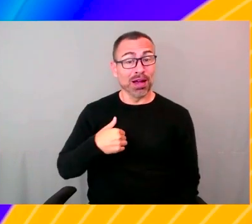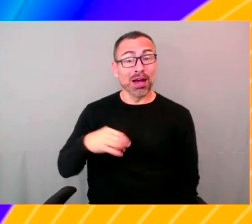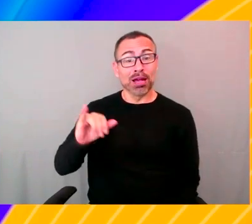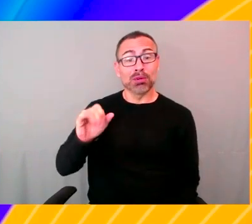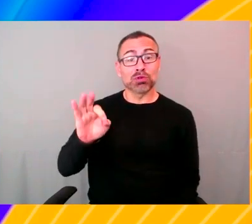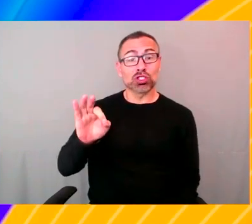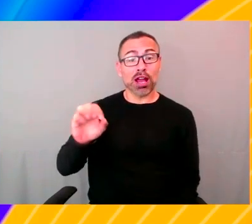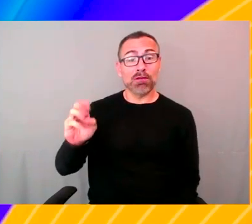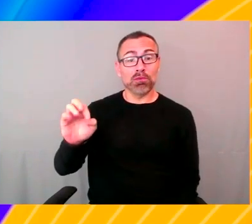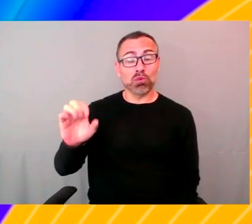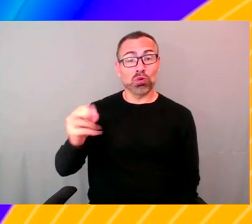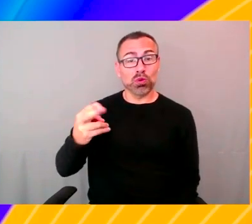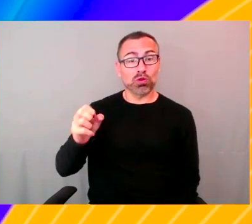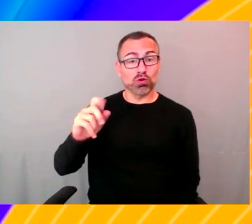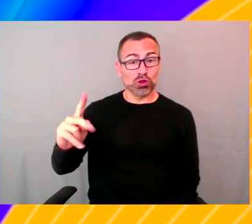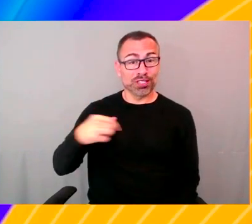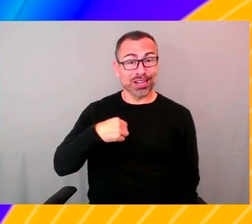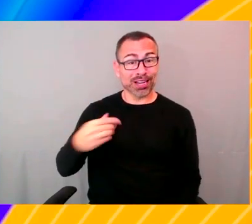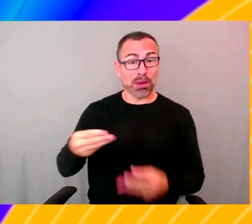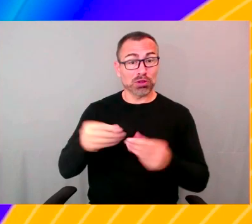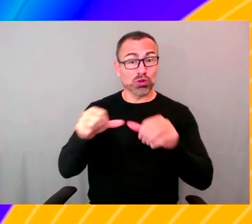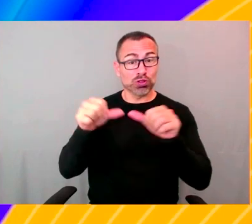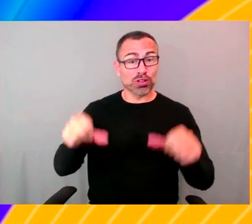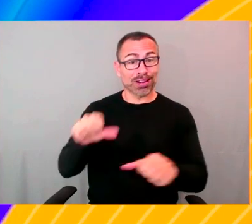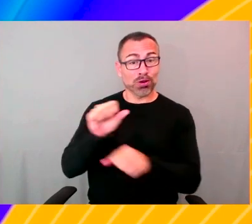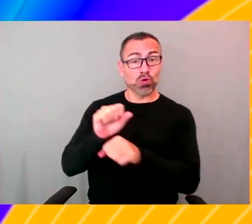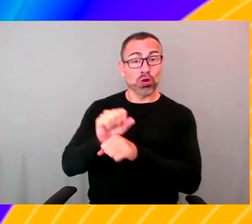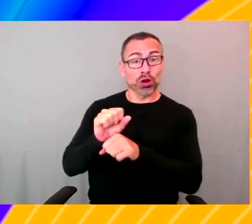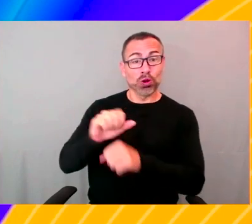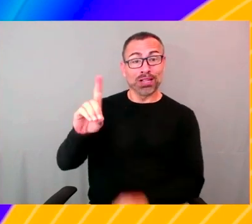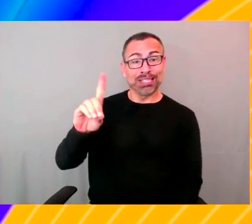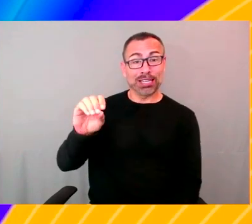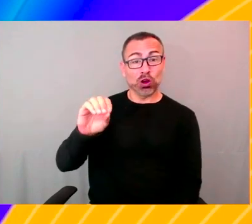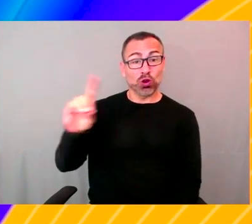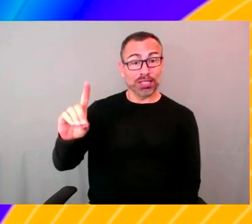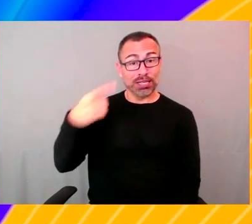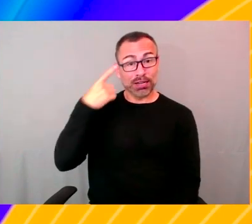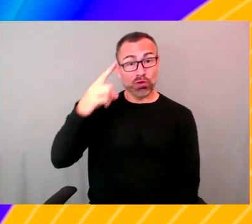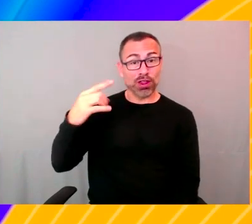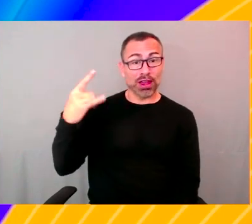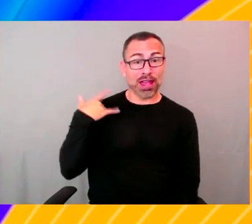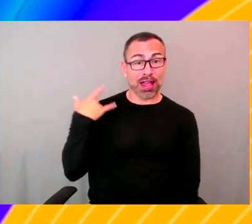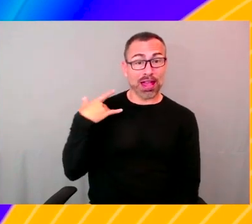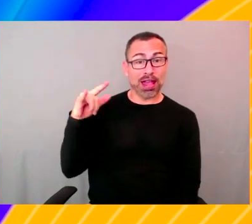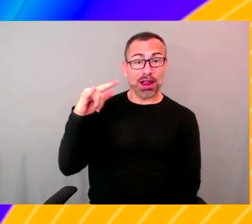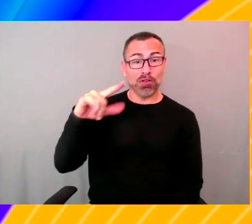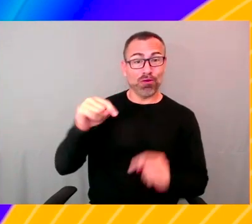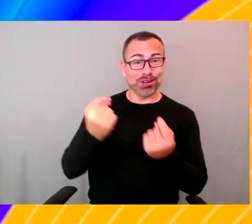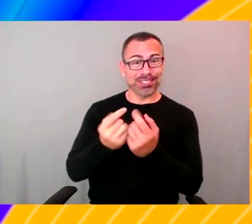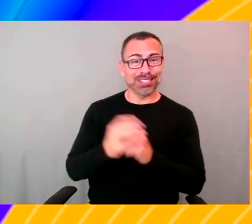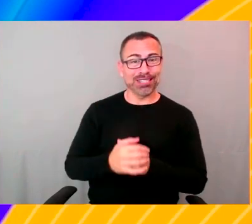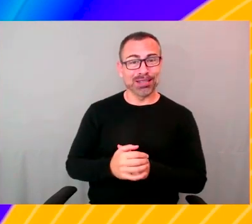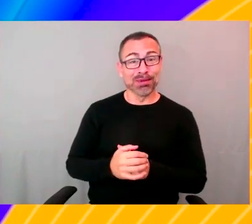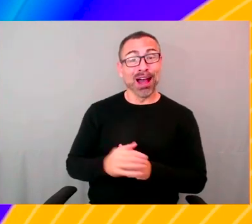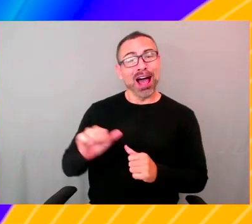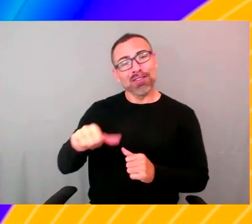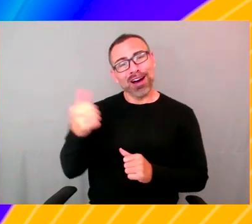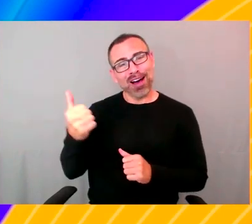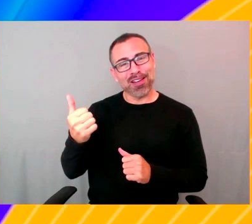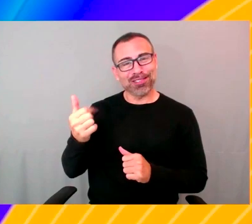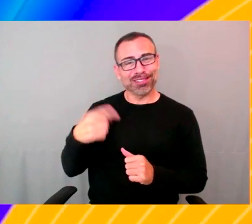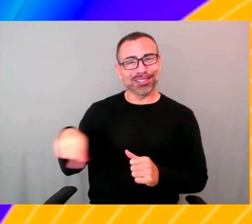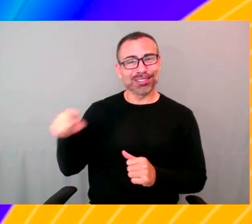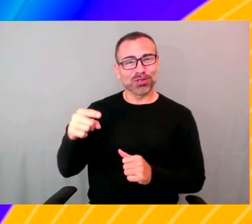Defense Air Force team. And I'm joined with two awesome guests. Jillian, why don't you introduce yourself? Thanks so much, Jeff. So my name is Jillian Ford, and I am a